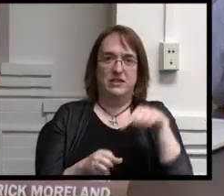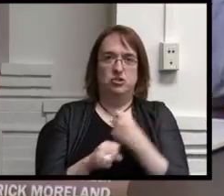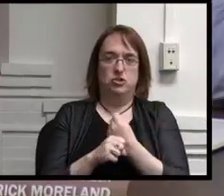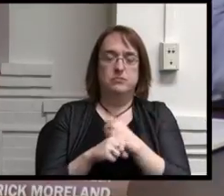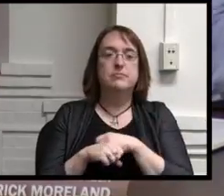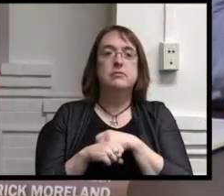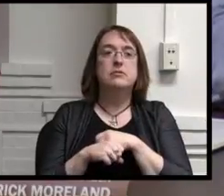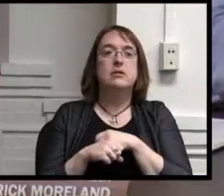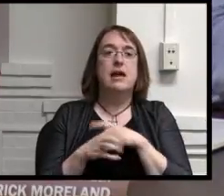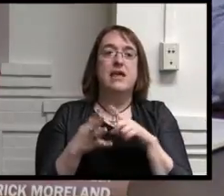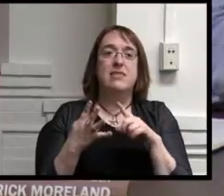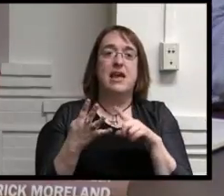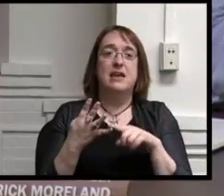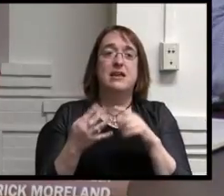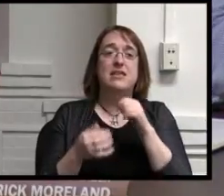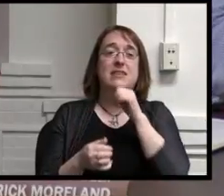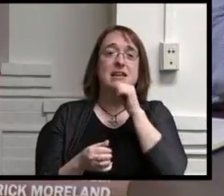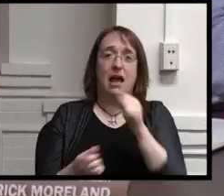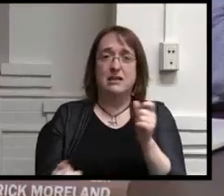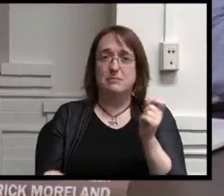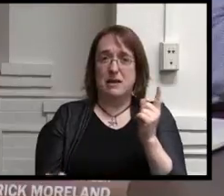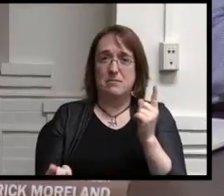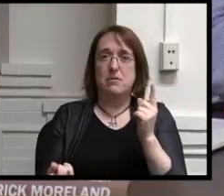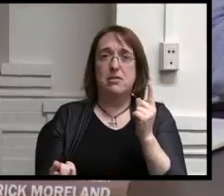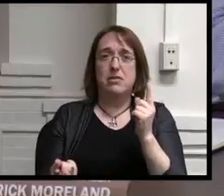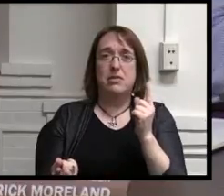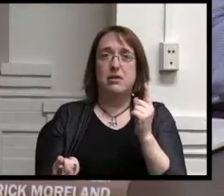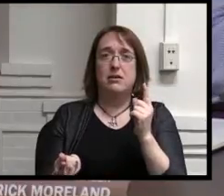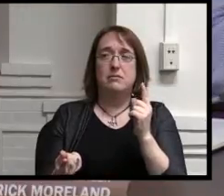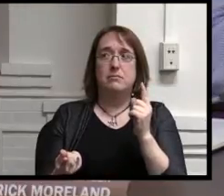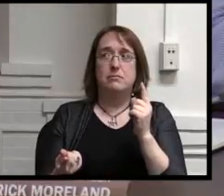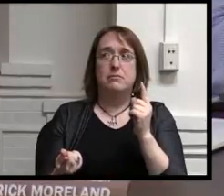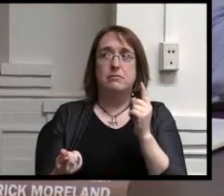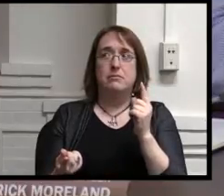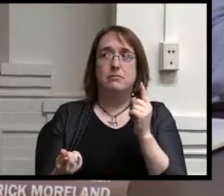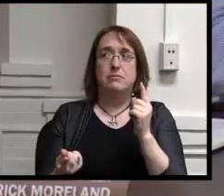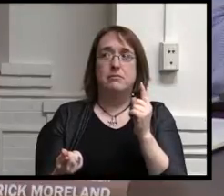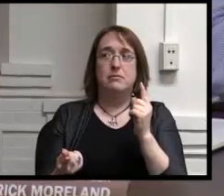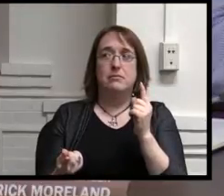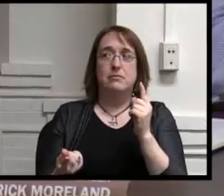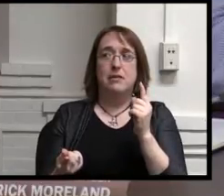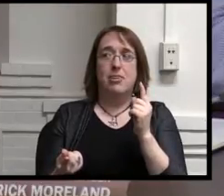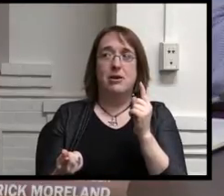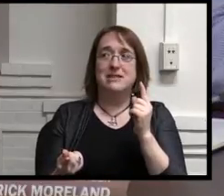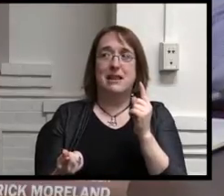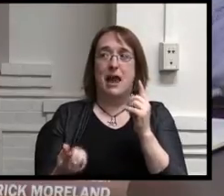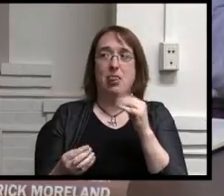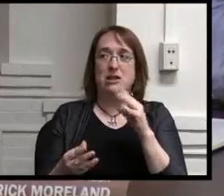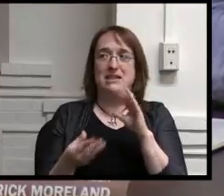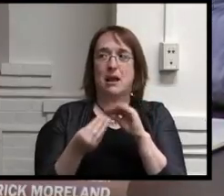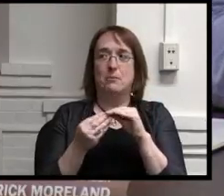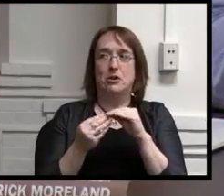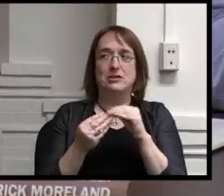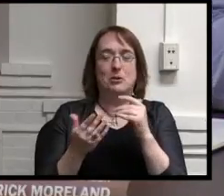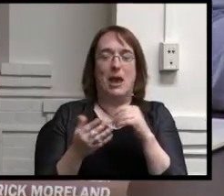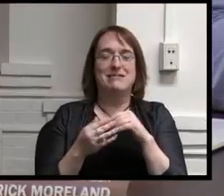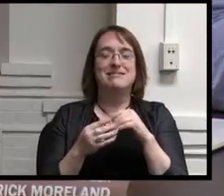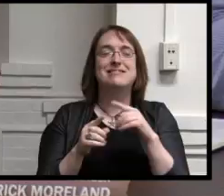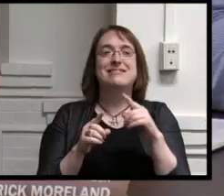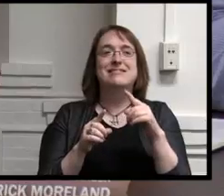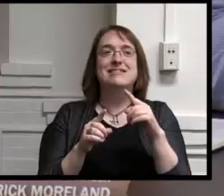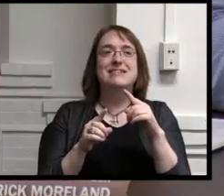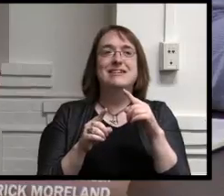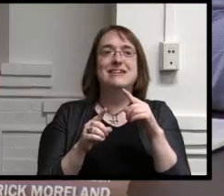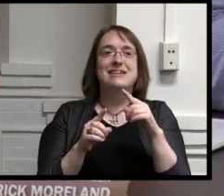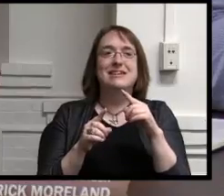then finally, the non-spendable is $570,384, and those are things like prepayments primarily